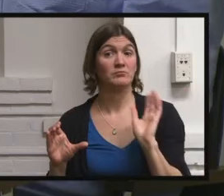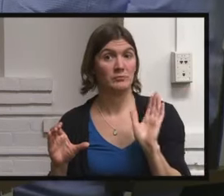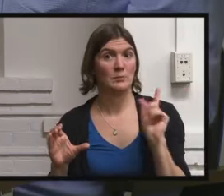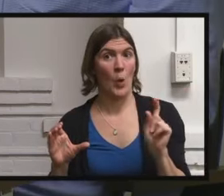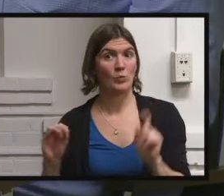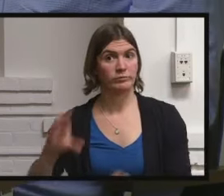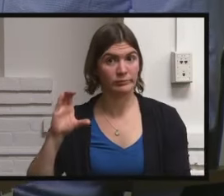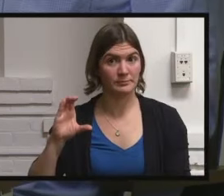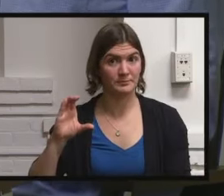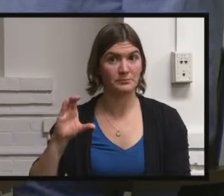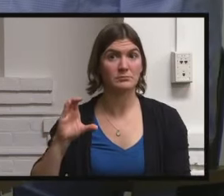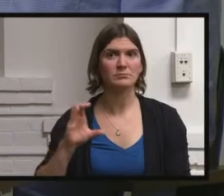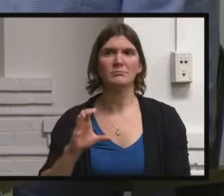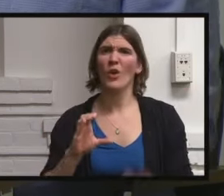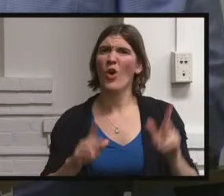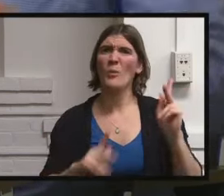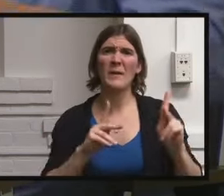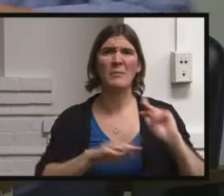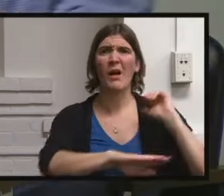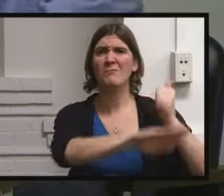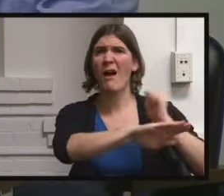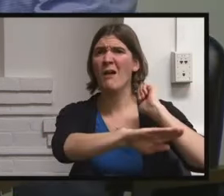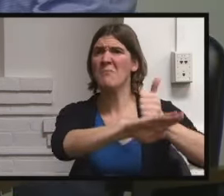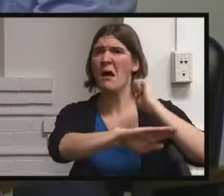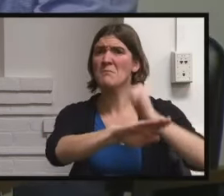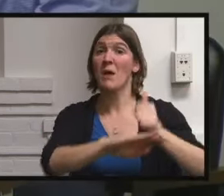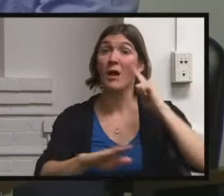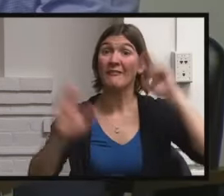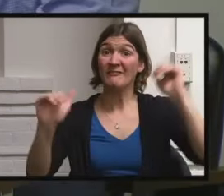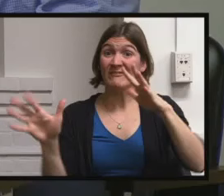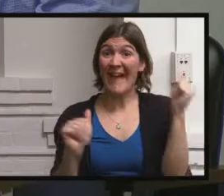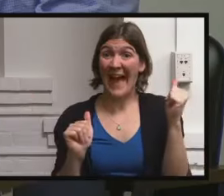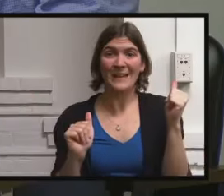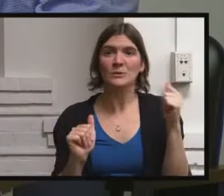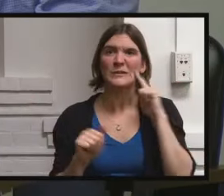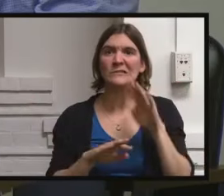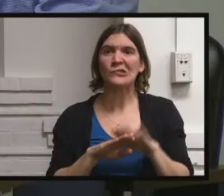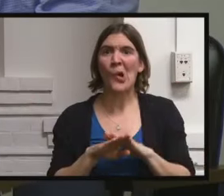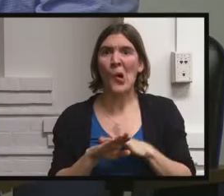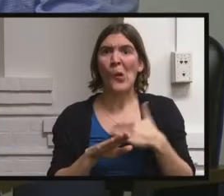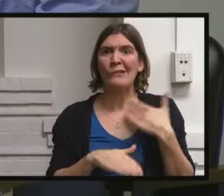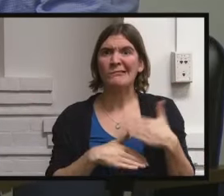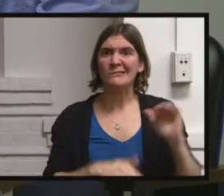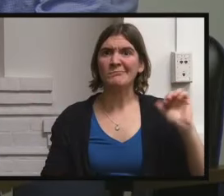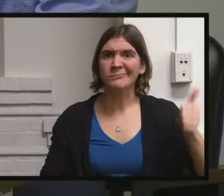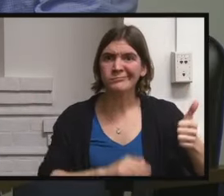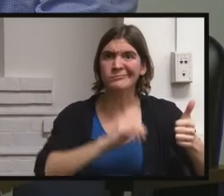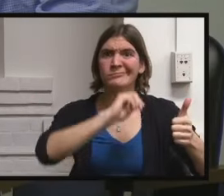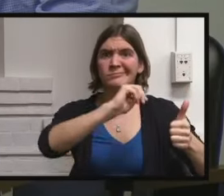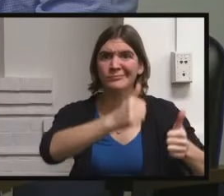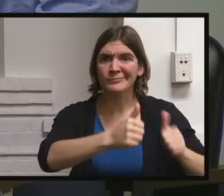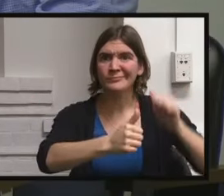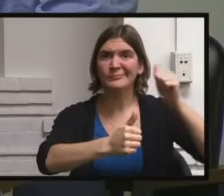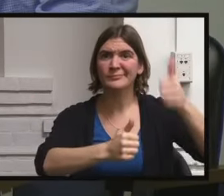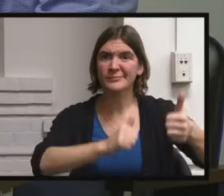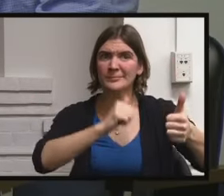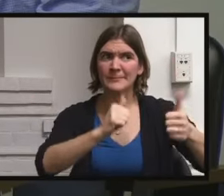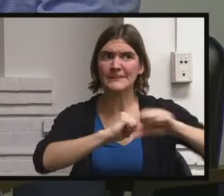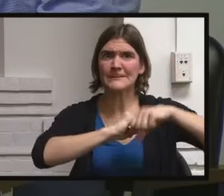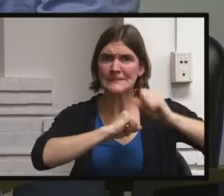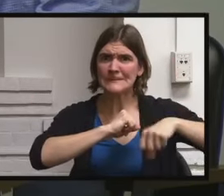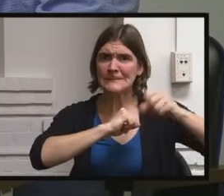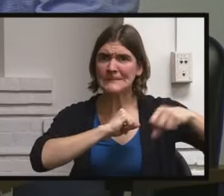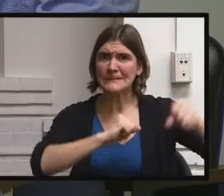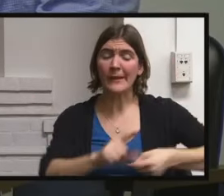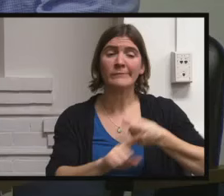Lots sold probably a little slower than anticipated, and in 1996, the town and the Brattleboro Development Credit